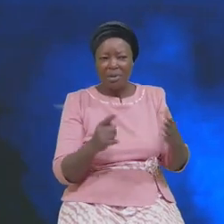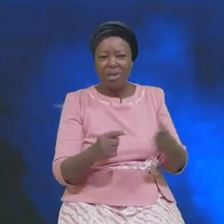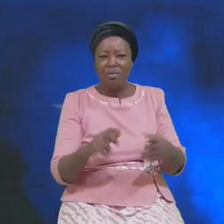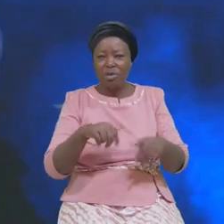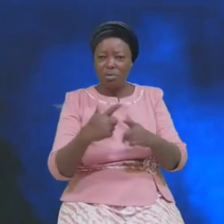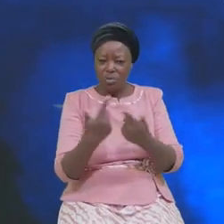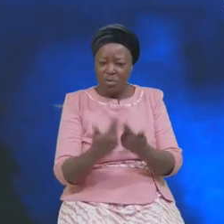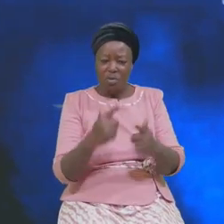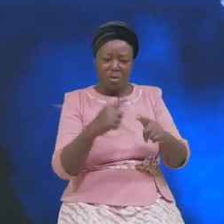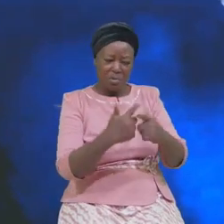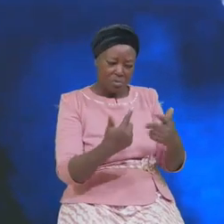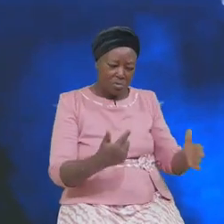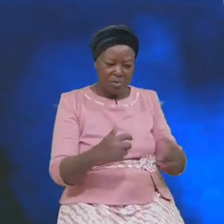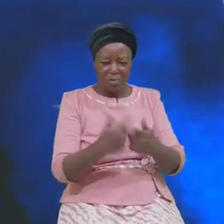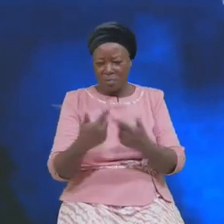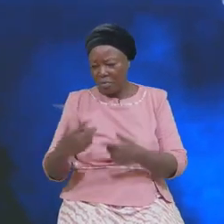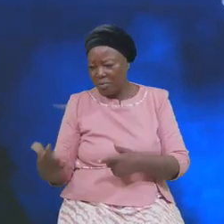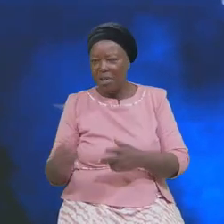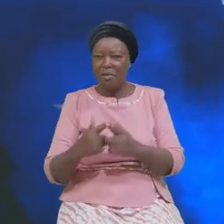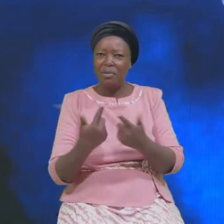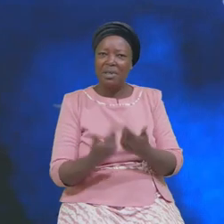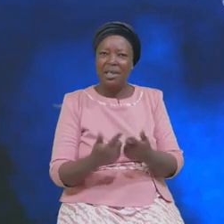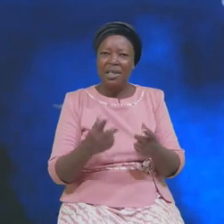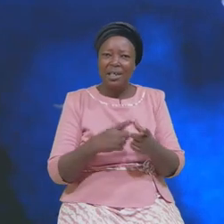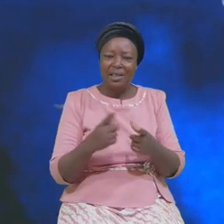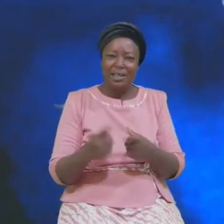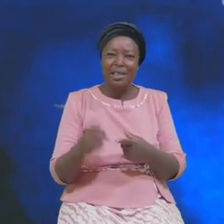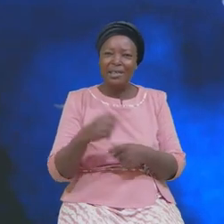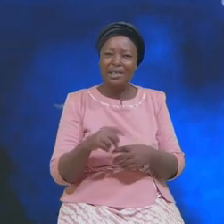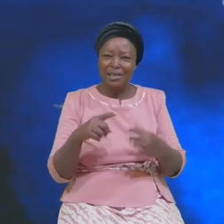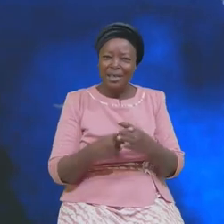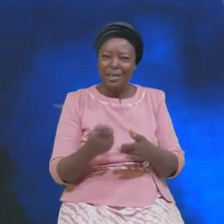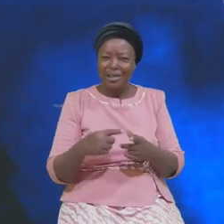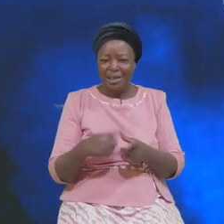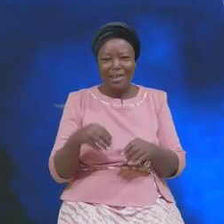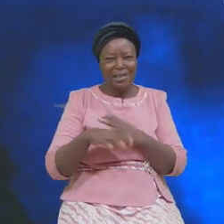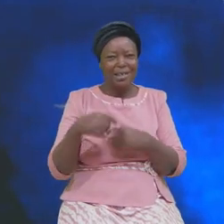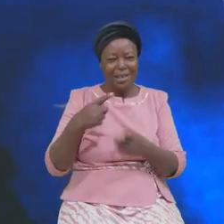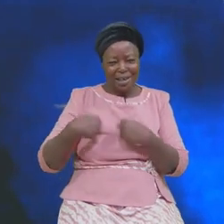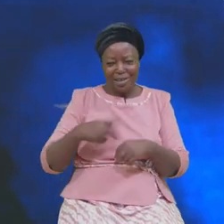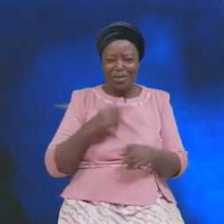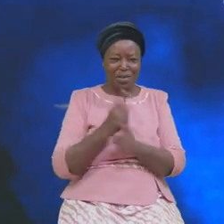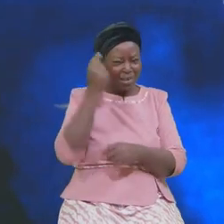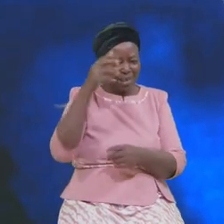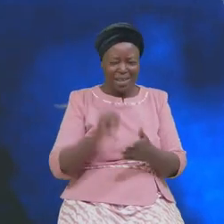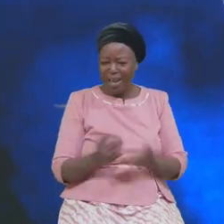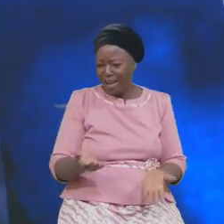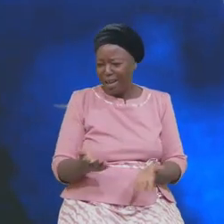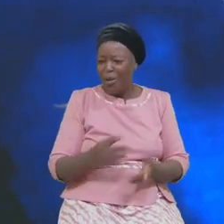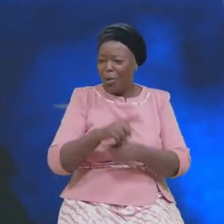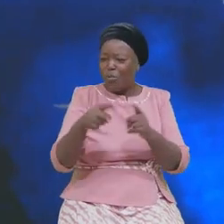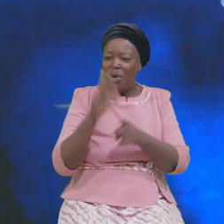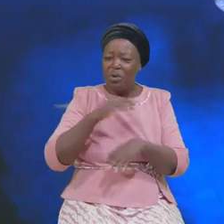this batch and this batch. I was wondering inside my heart, when are these people going to finish? They want us to start